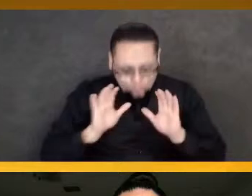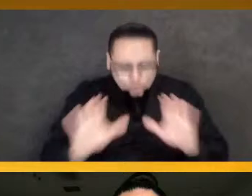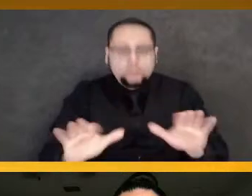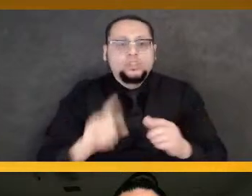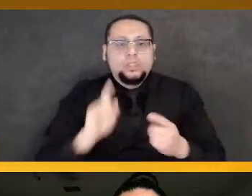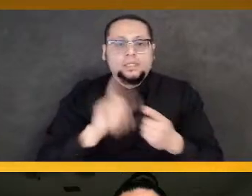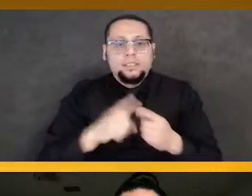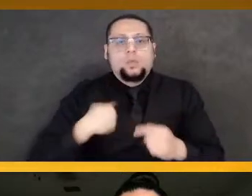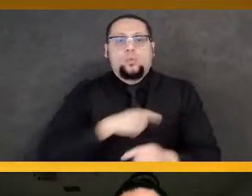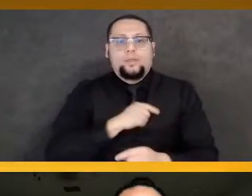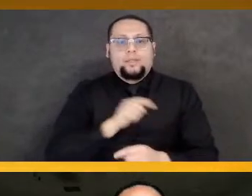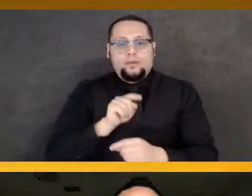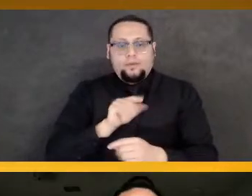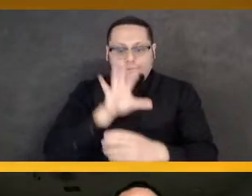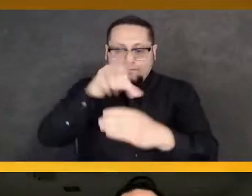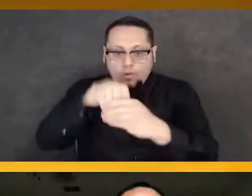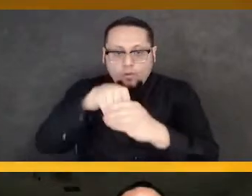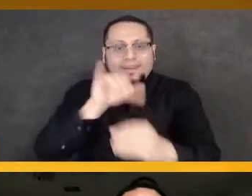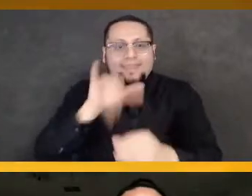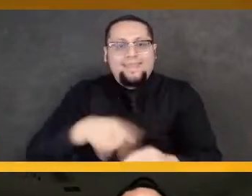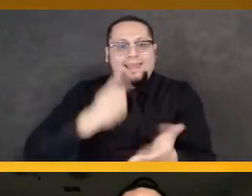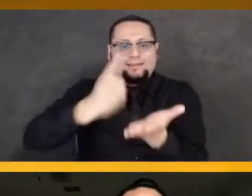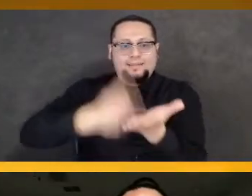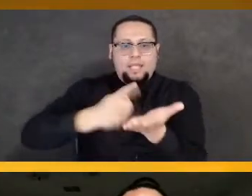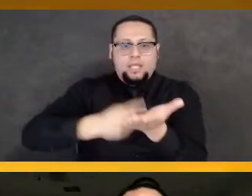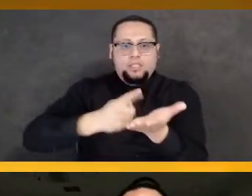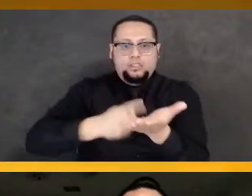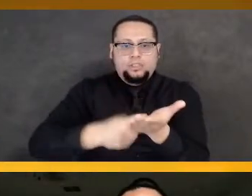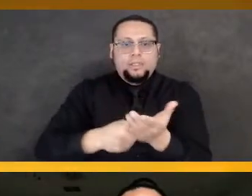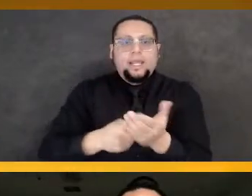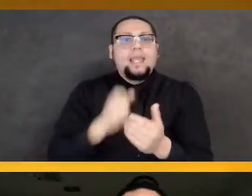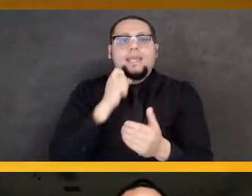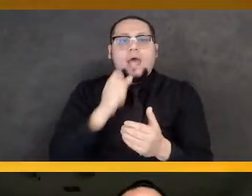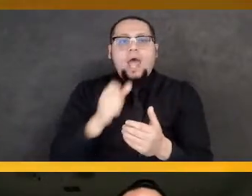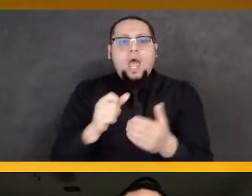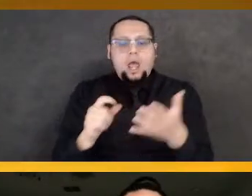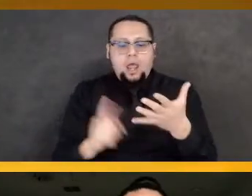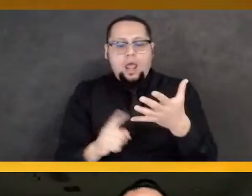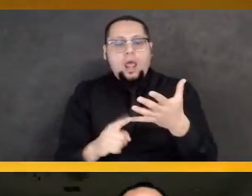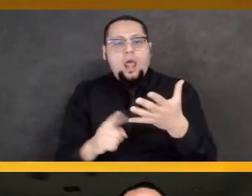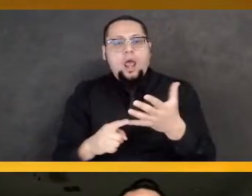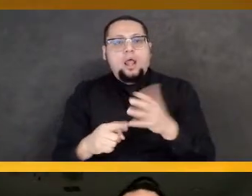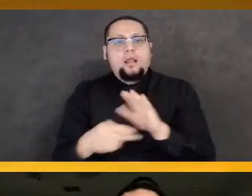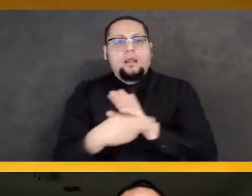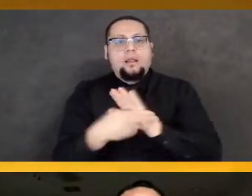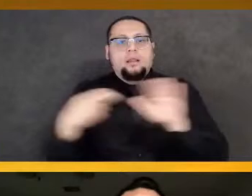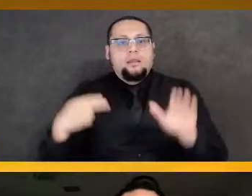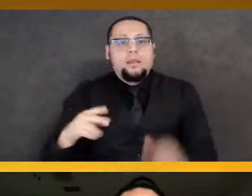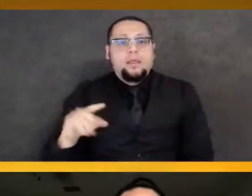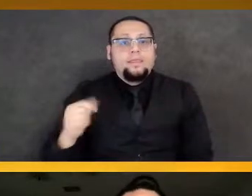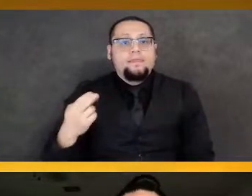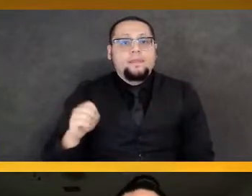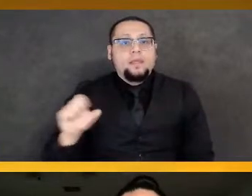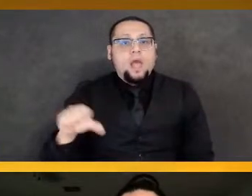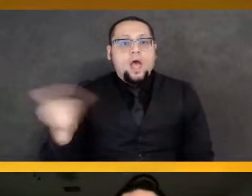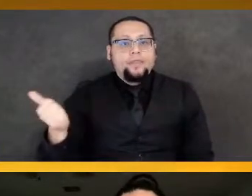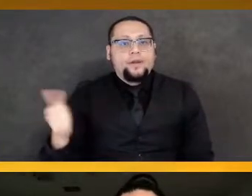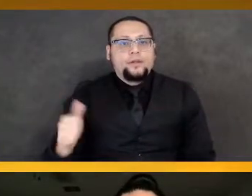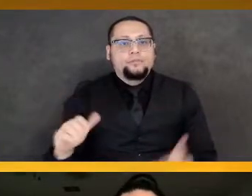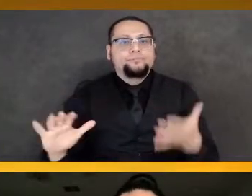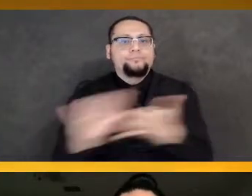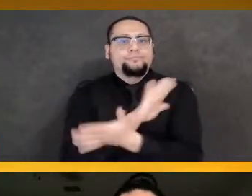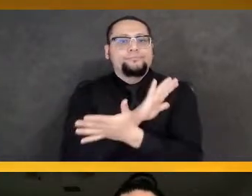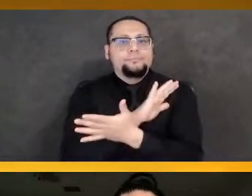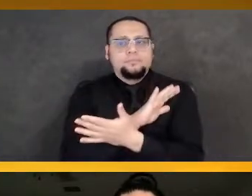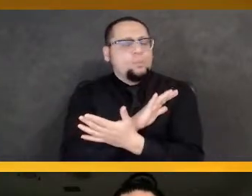of that equity discussion and not the other or something else, that we are actually lifted up to